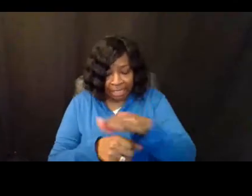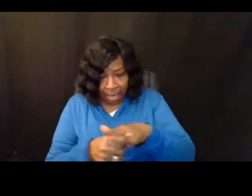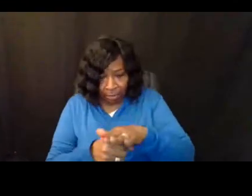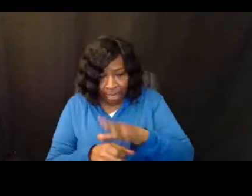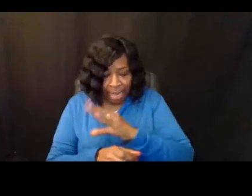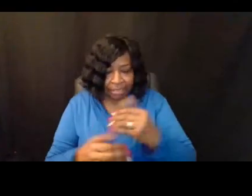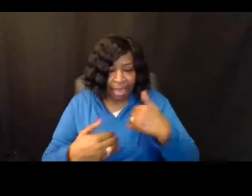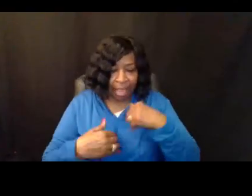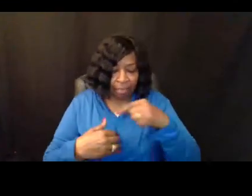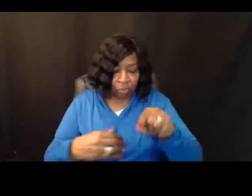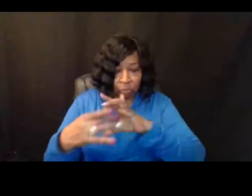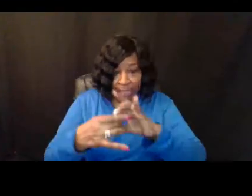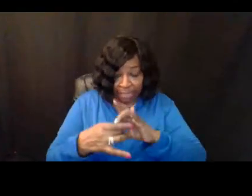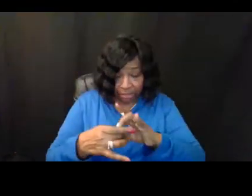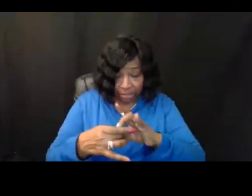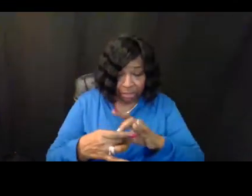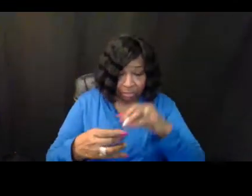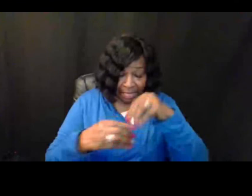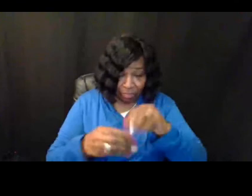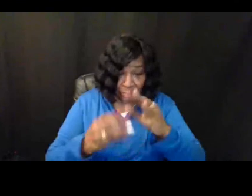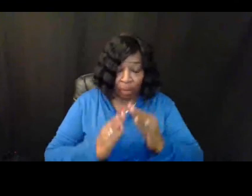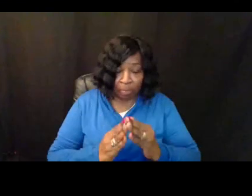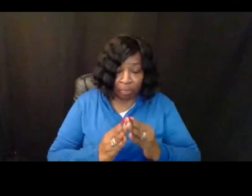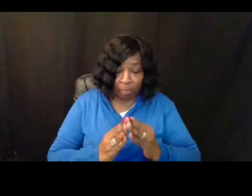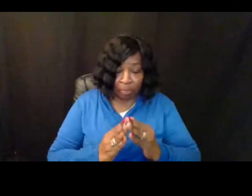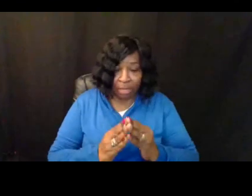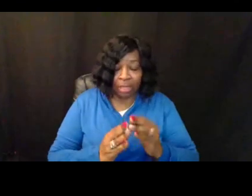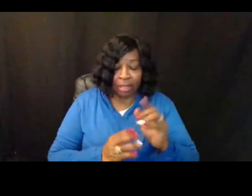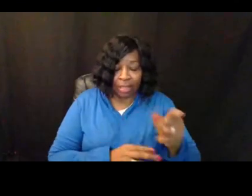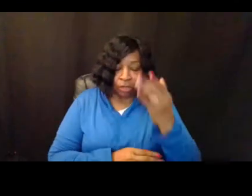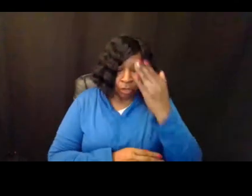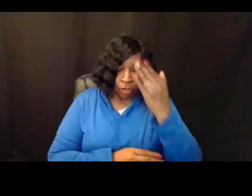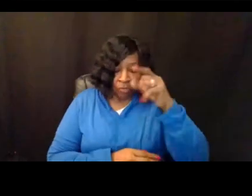community, and who kind of know the needs in